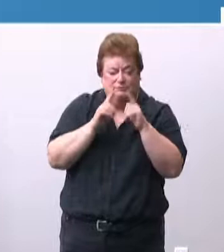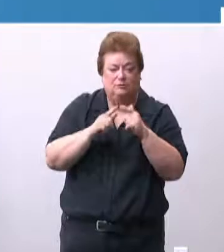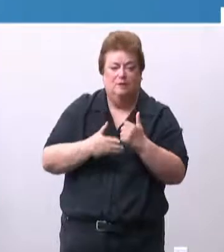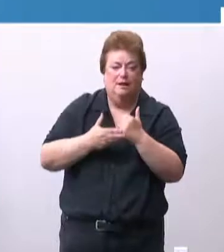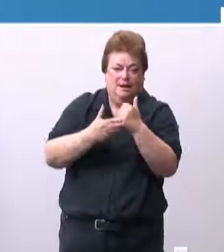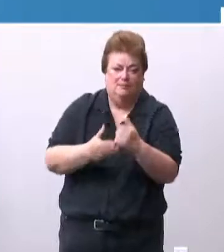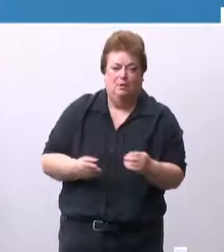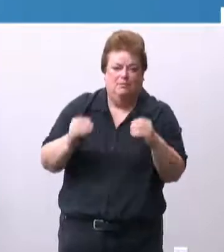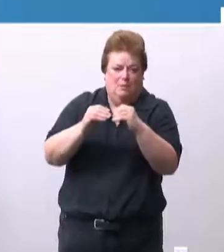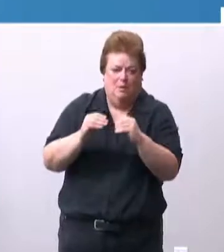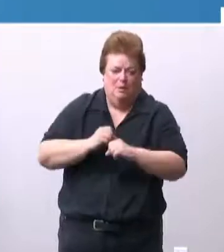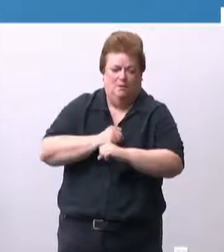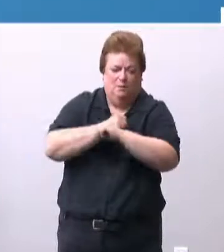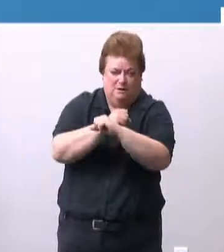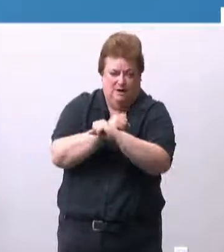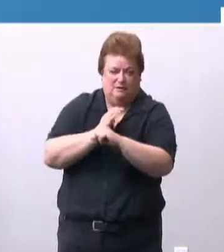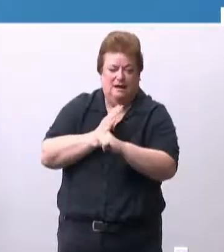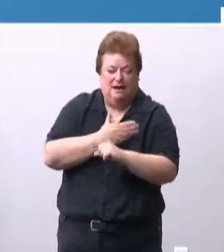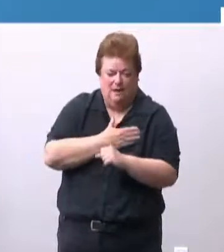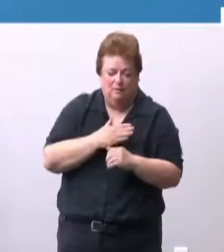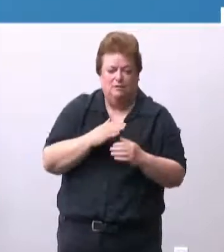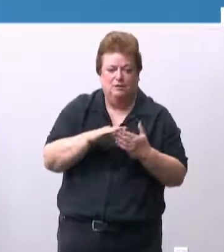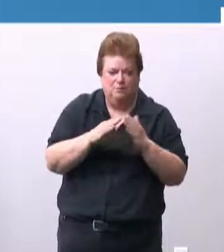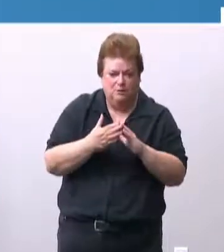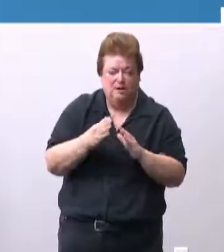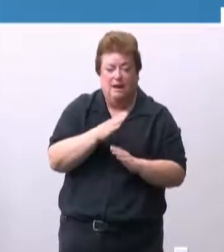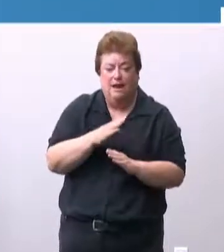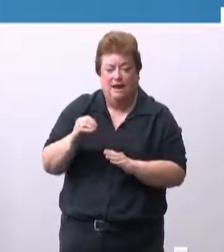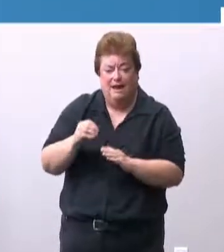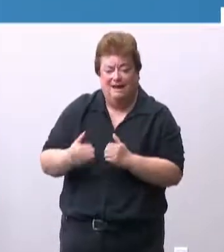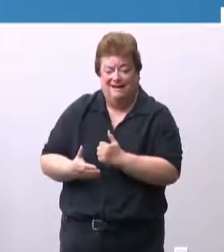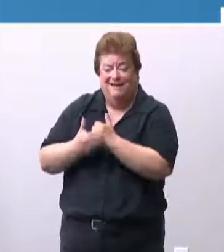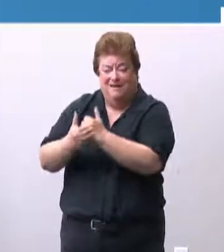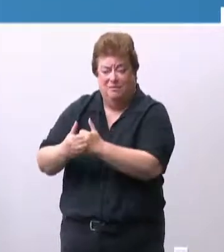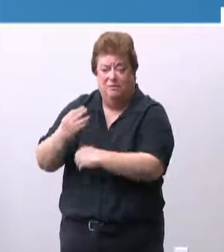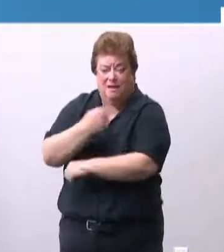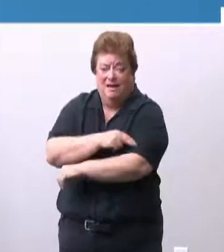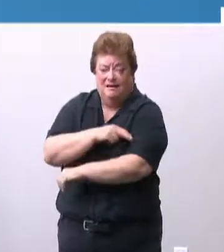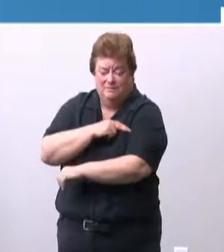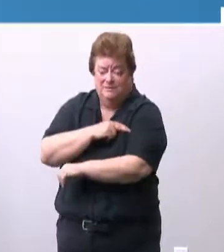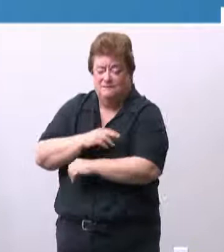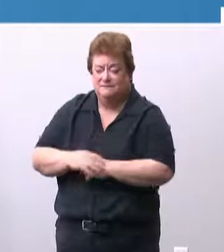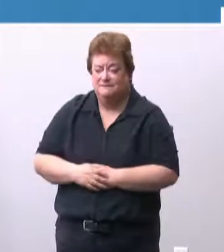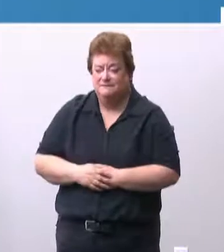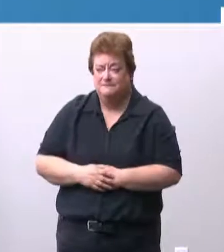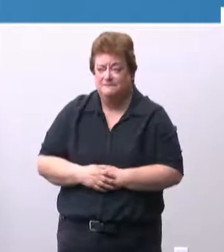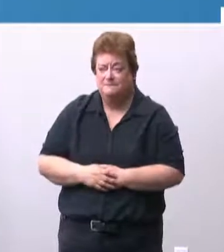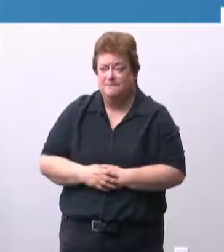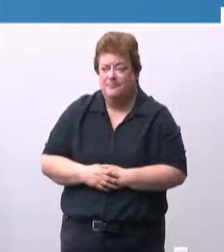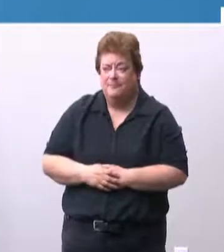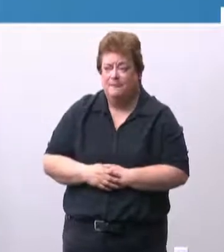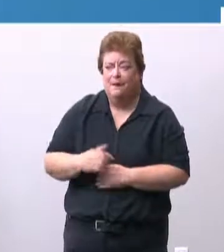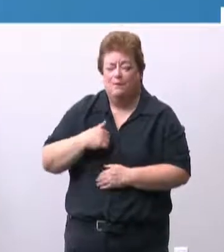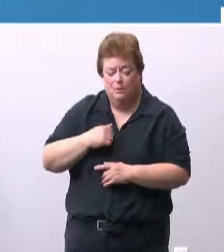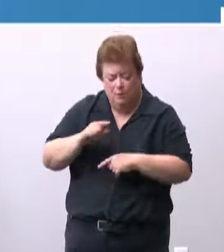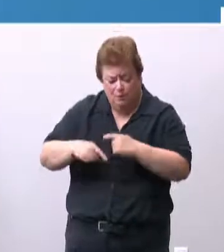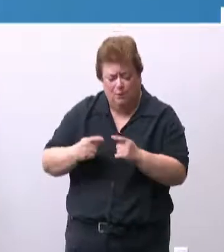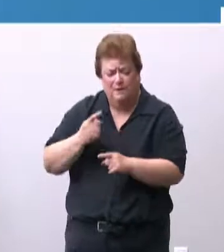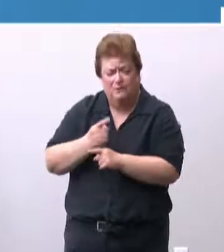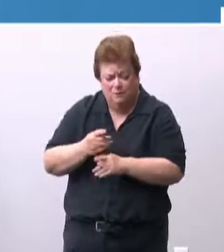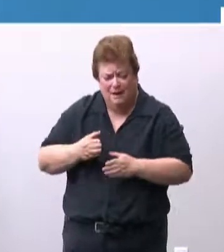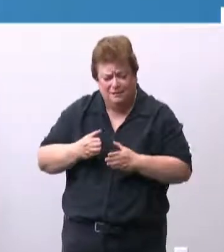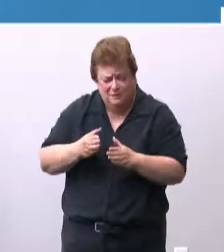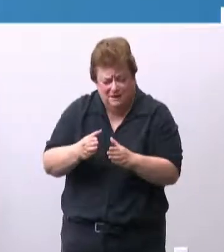community and ease the strain on our hospitals. Some of our numbers are heading in the right direction, but not all.